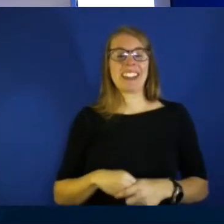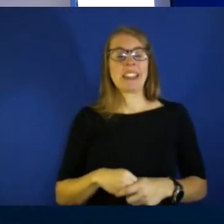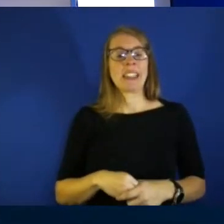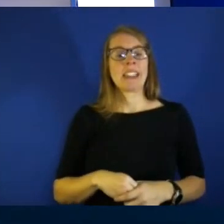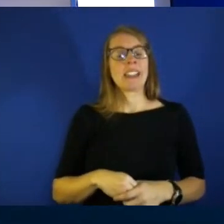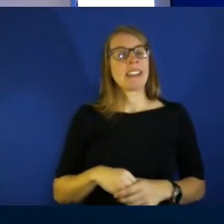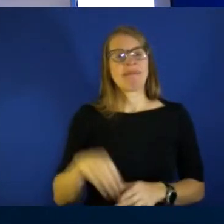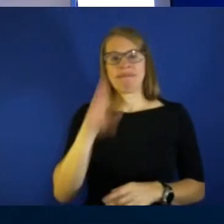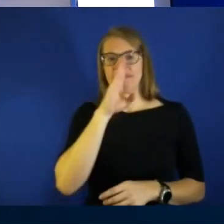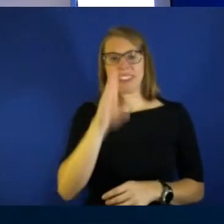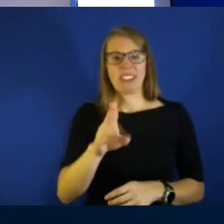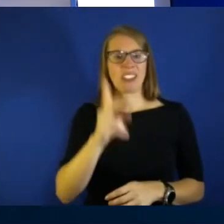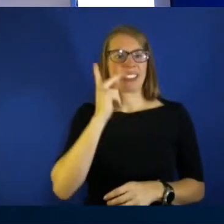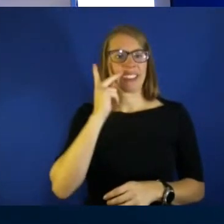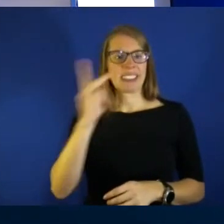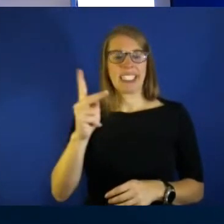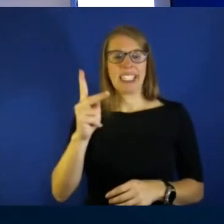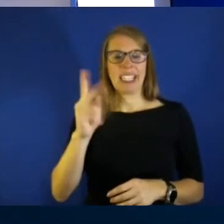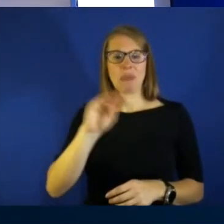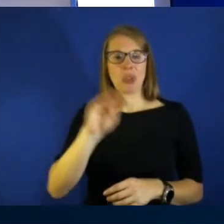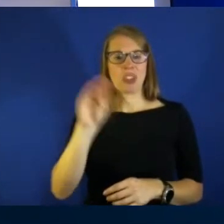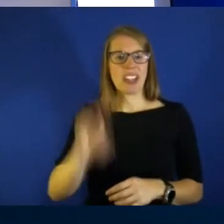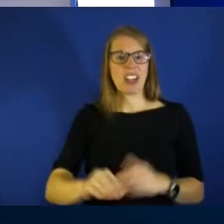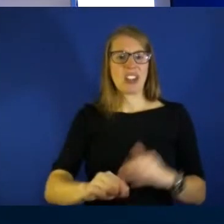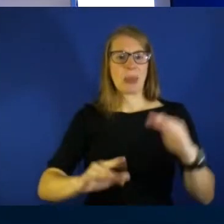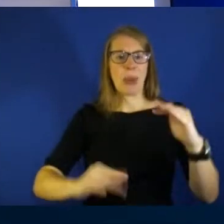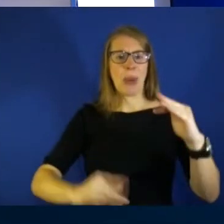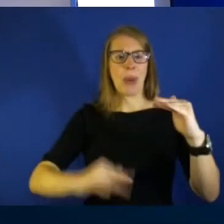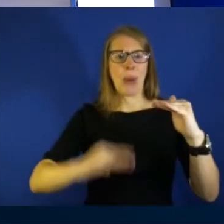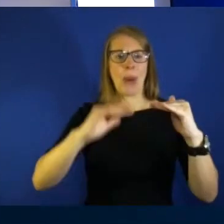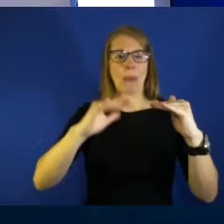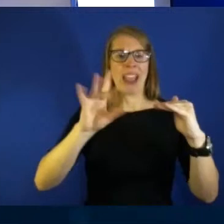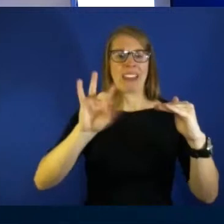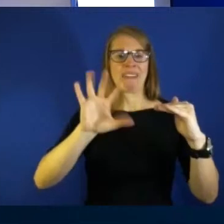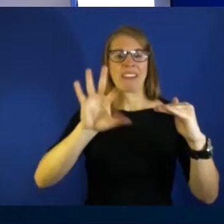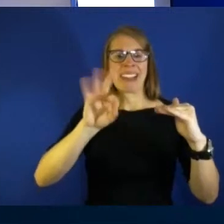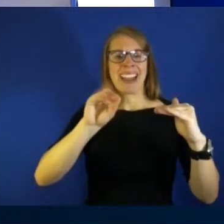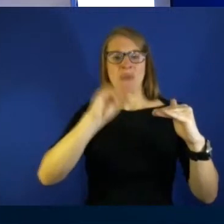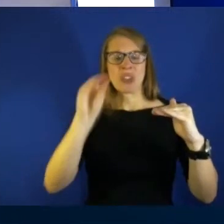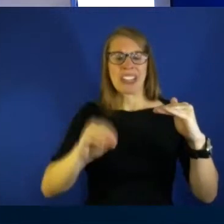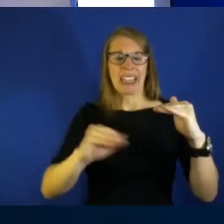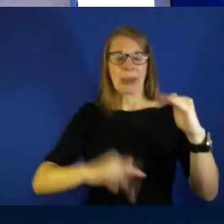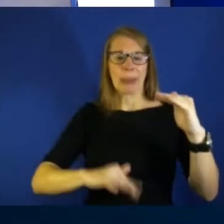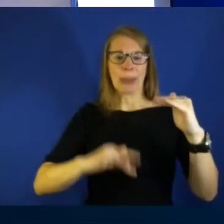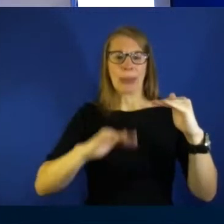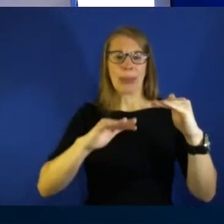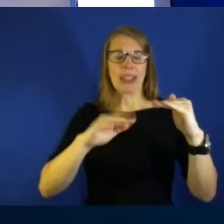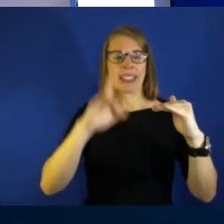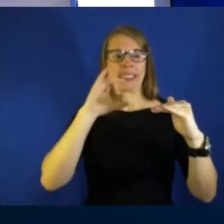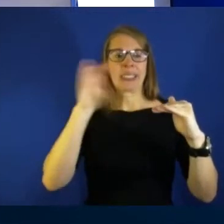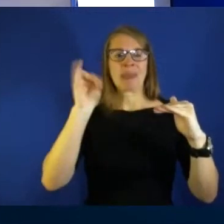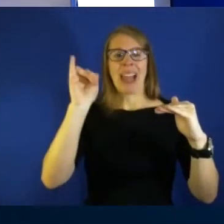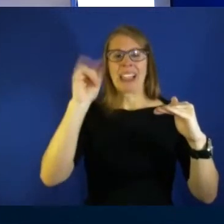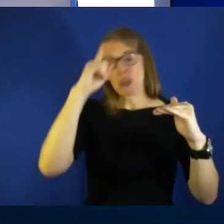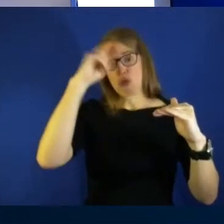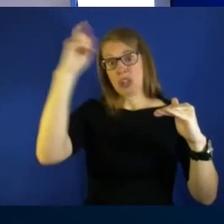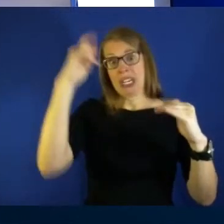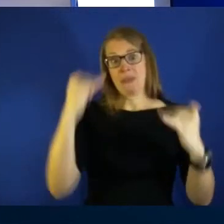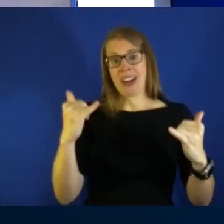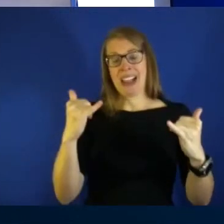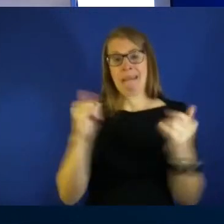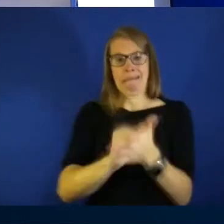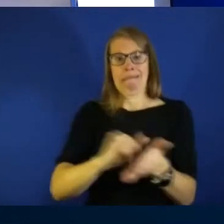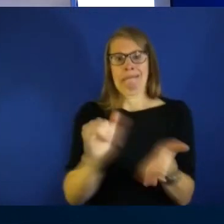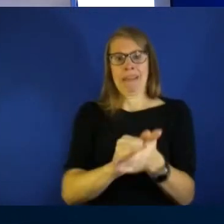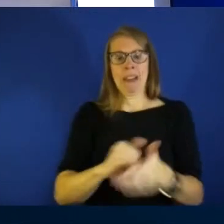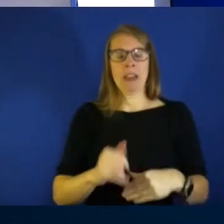see that high percentage of vaccinated, that 85, 90%. Kind of seems like a pipe dream right now. What are your thoughts as it stands